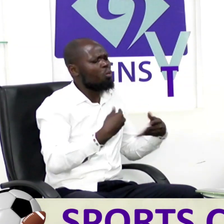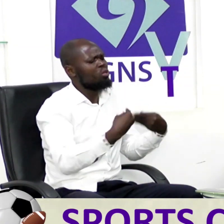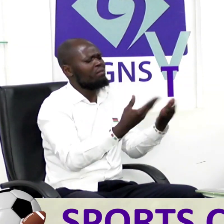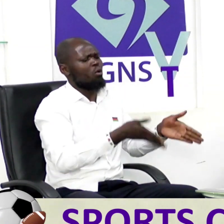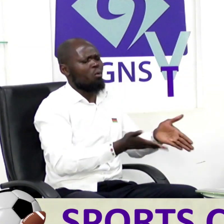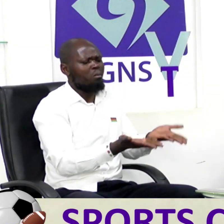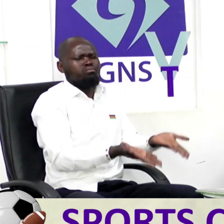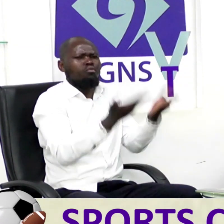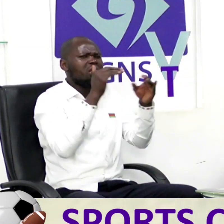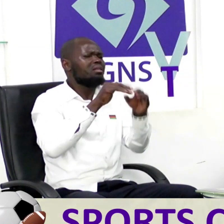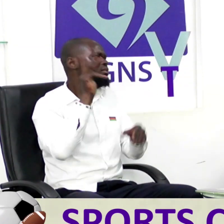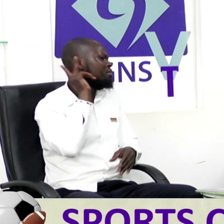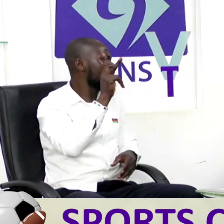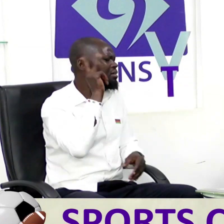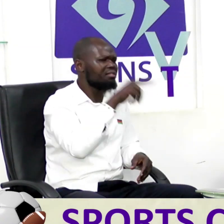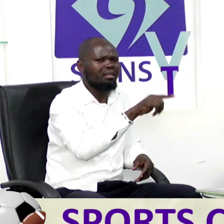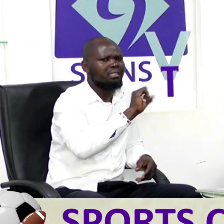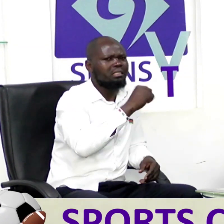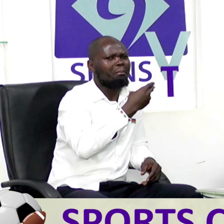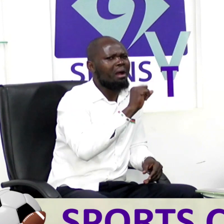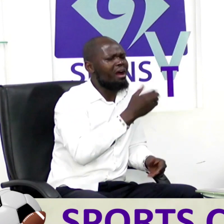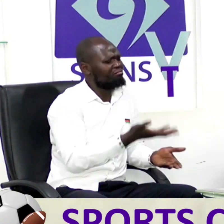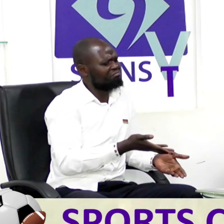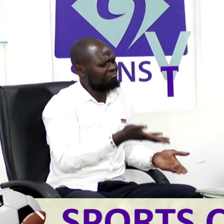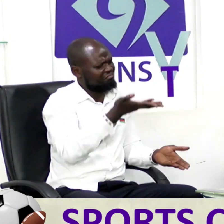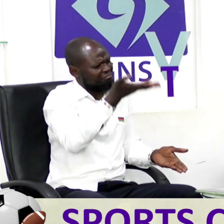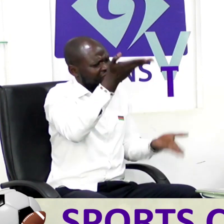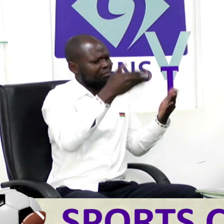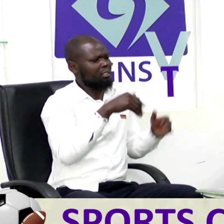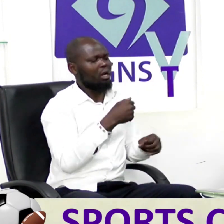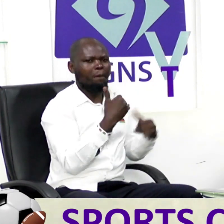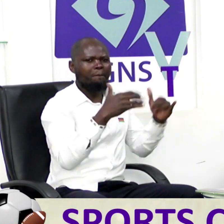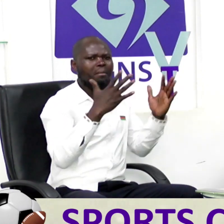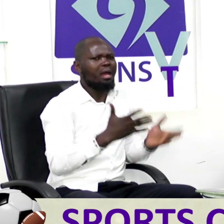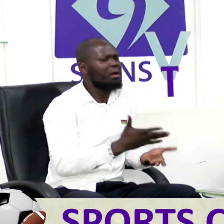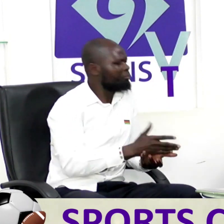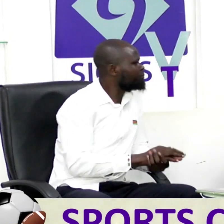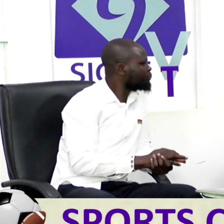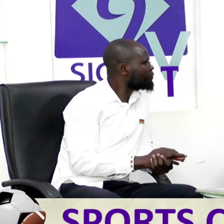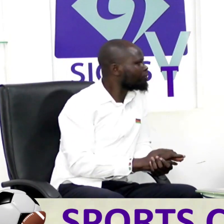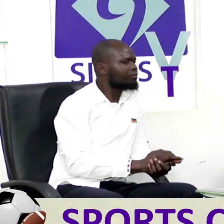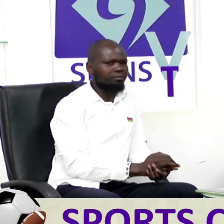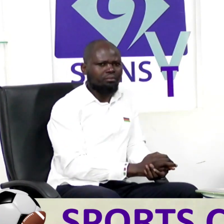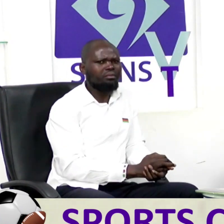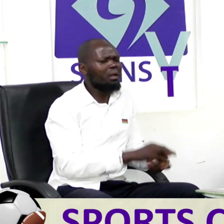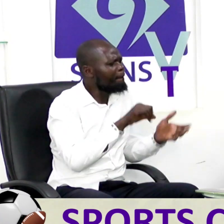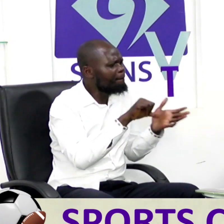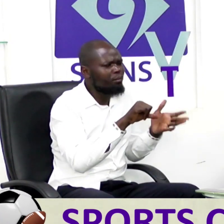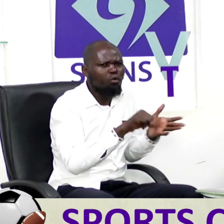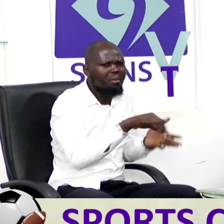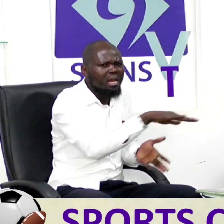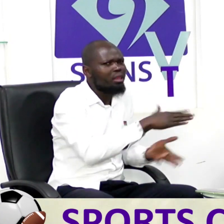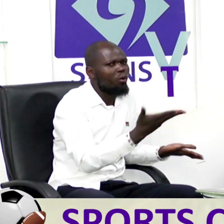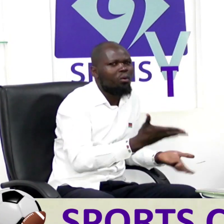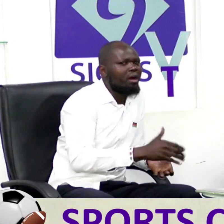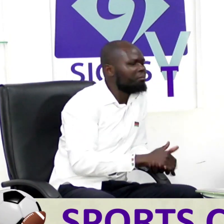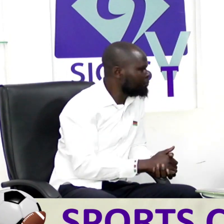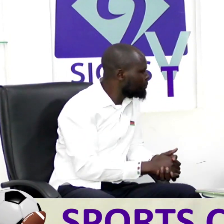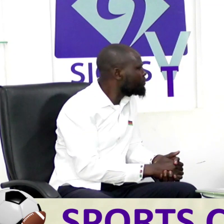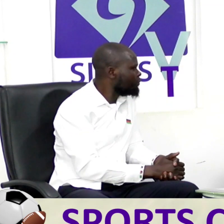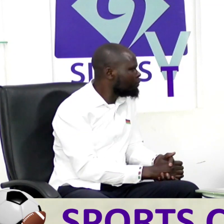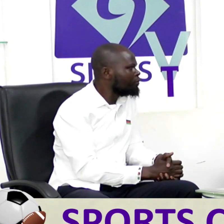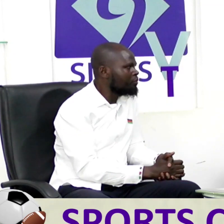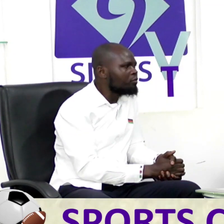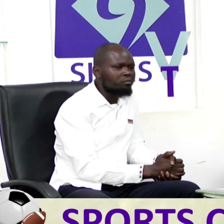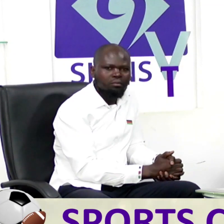confidence so that they can be given an opportunity to improve. Now, what do you think is wrong with Shabana, and